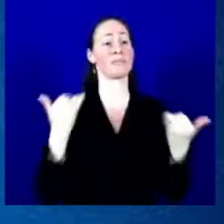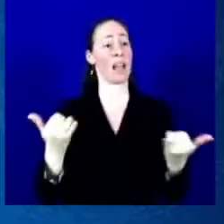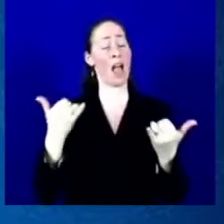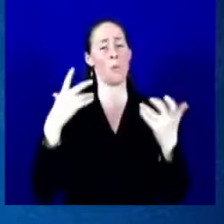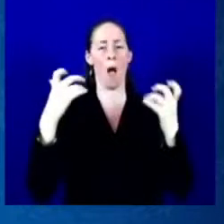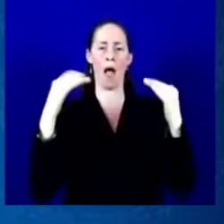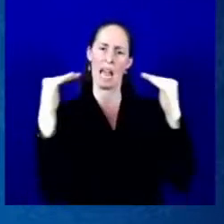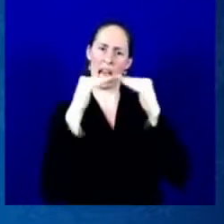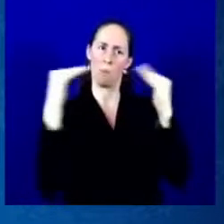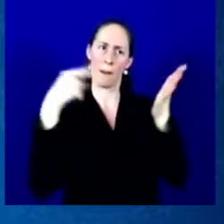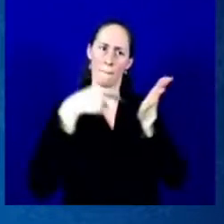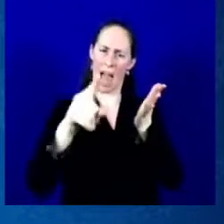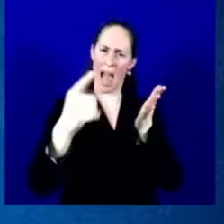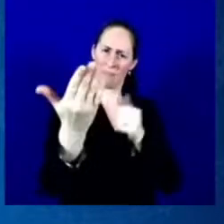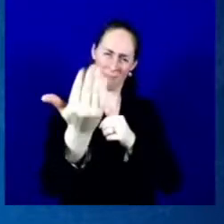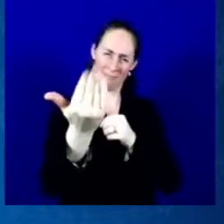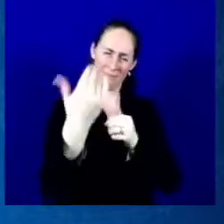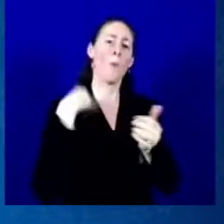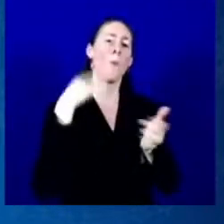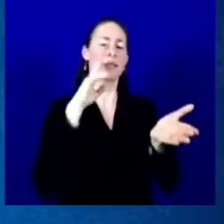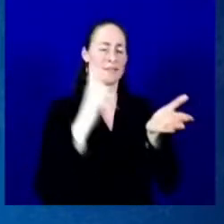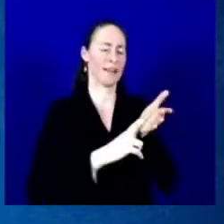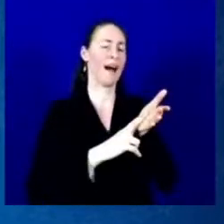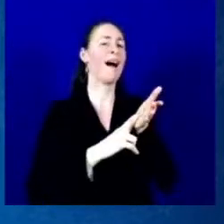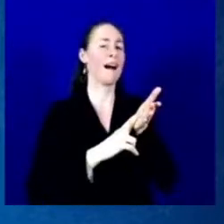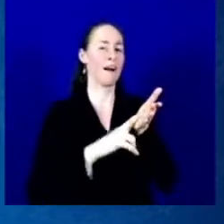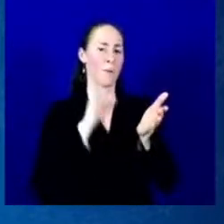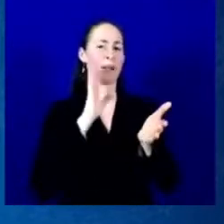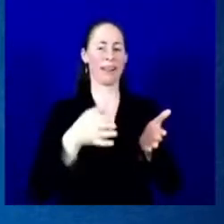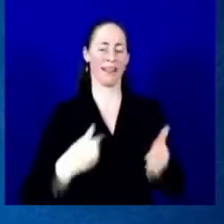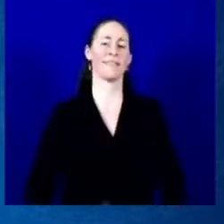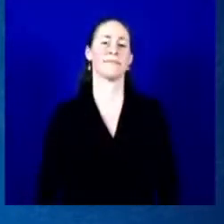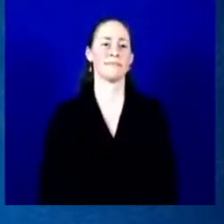wonder whether it's too long, look behind me.